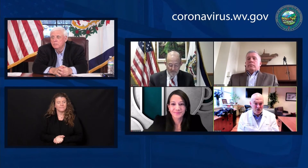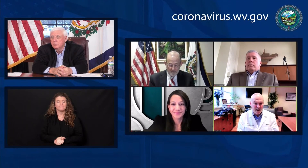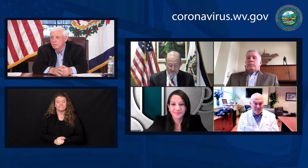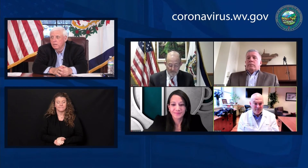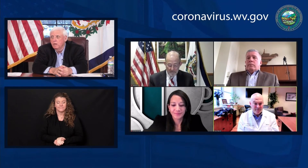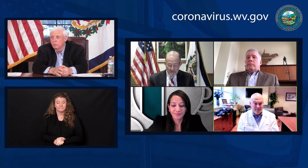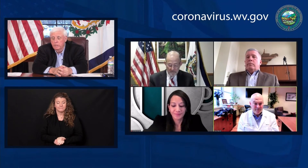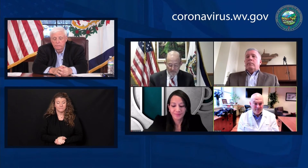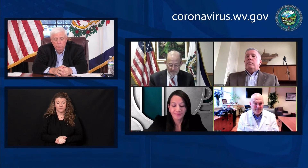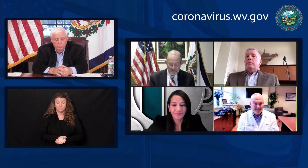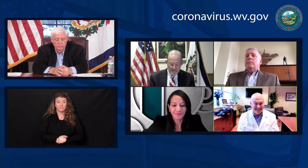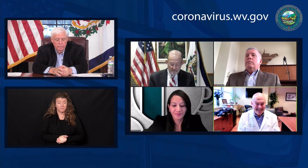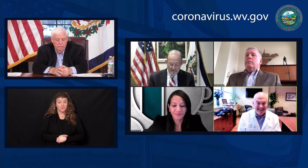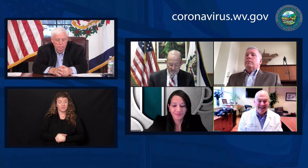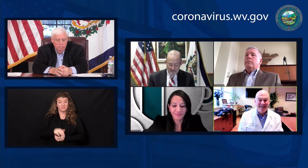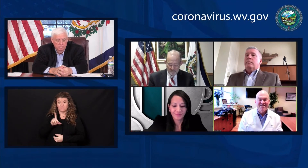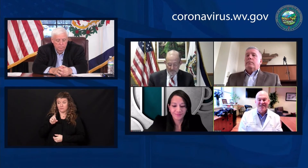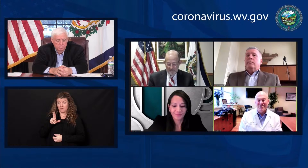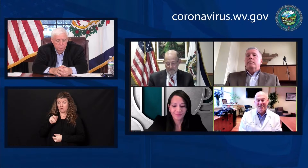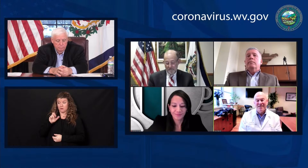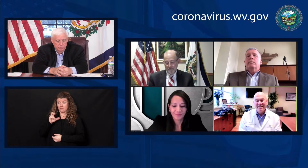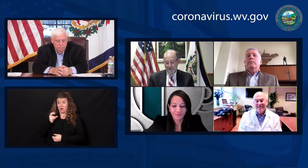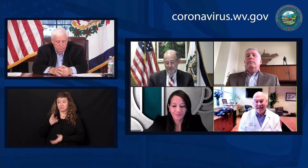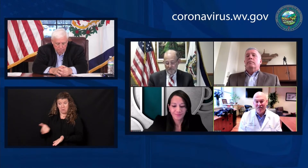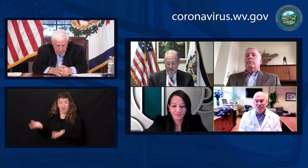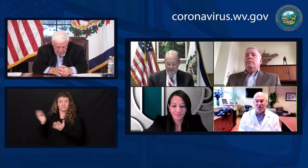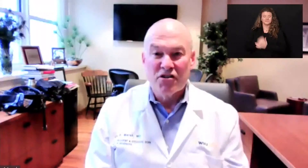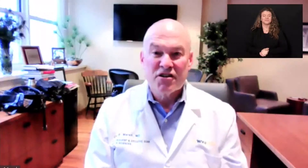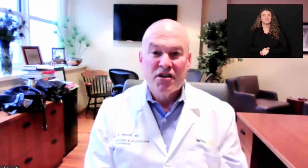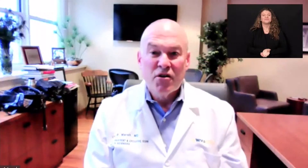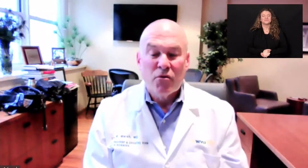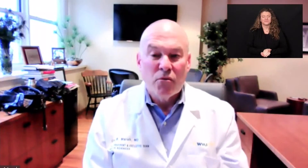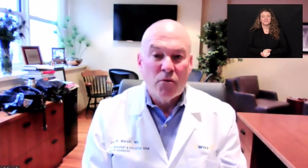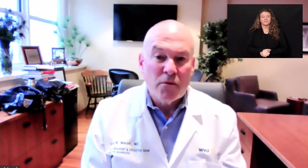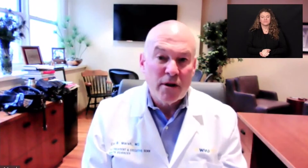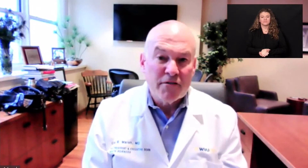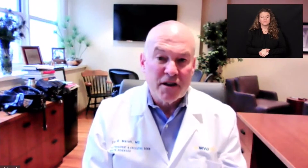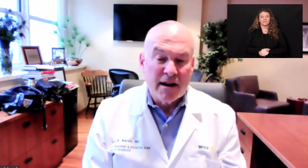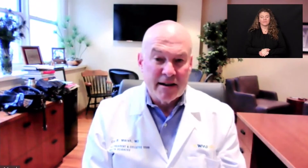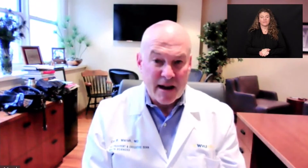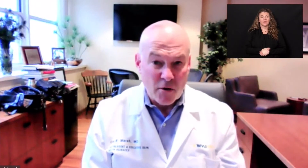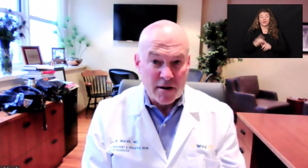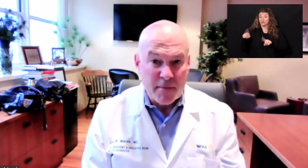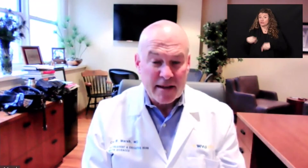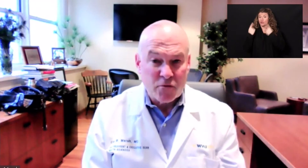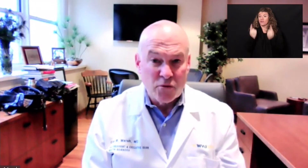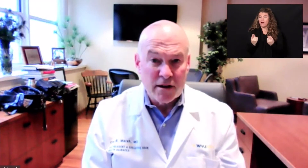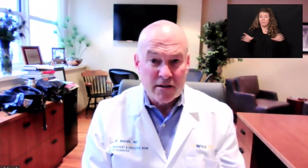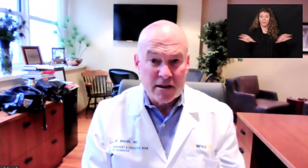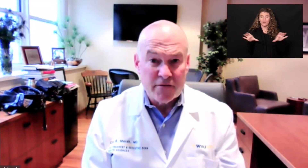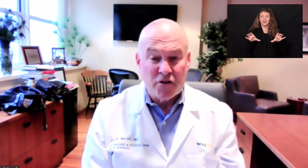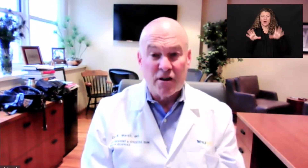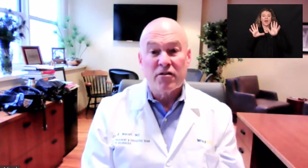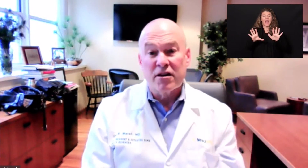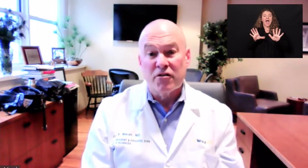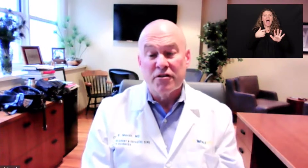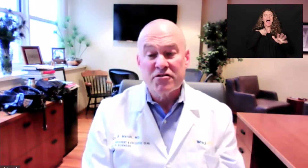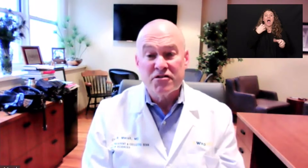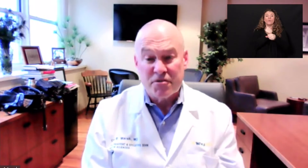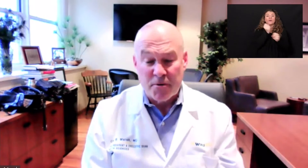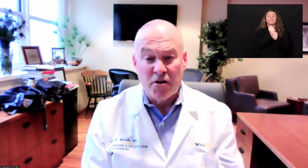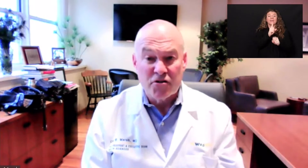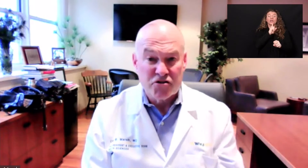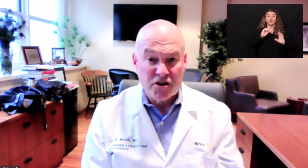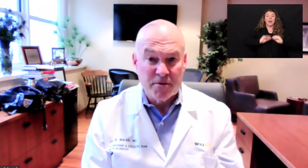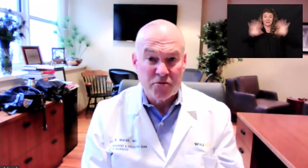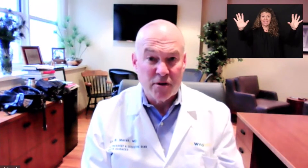Governor, you okay? No, yes, sir, please go. Okay, sounds good. Thank you, Charles. What we have done, and I want to make really very clear, this